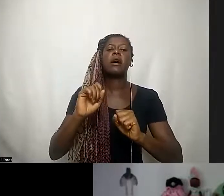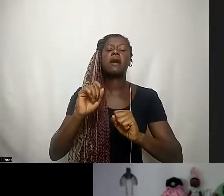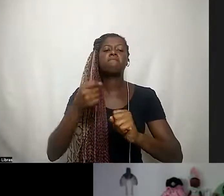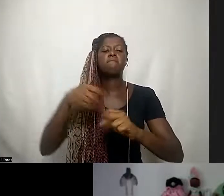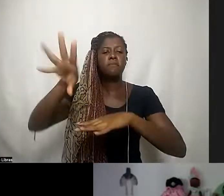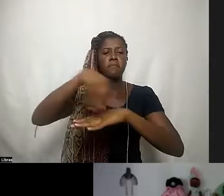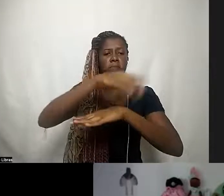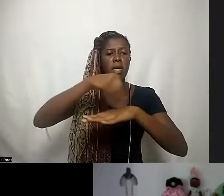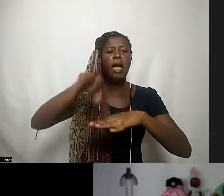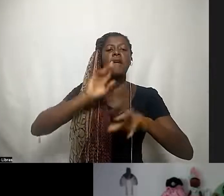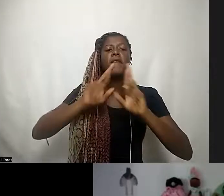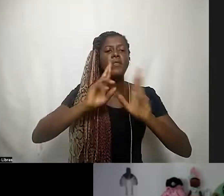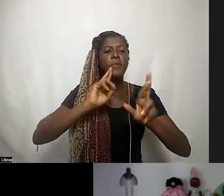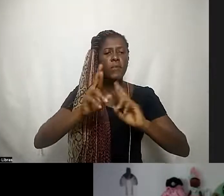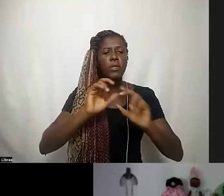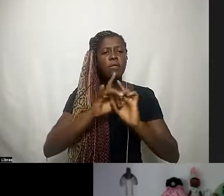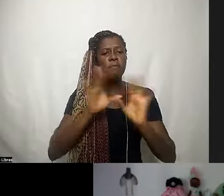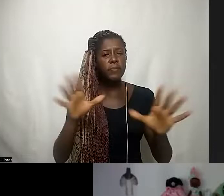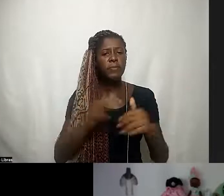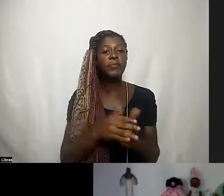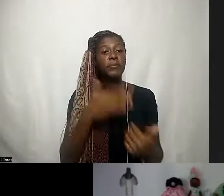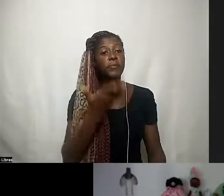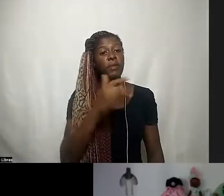we have a very interesting environment now.